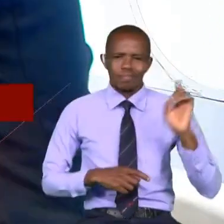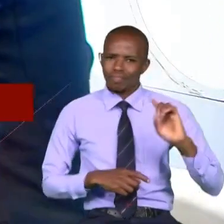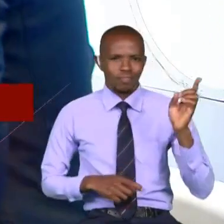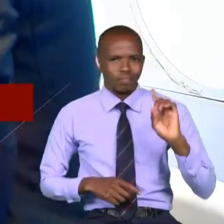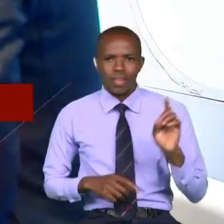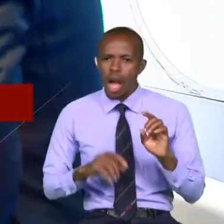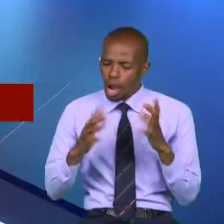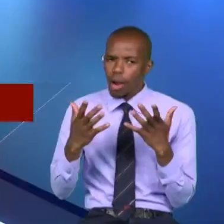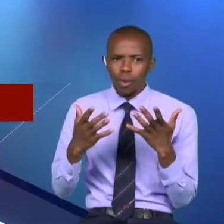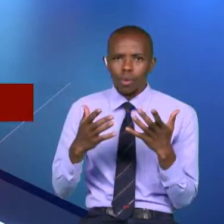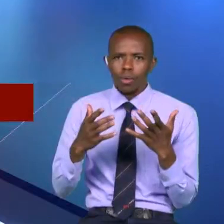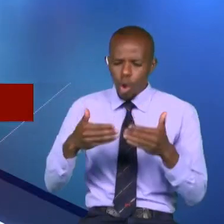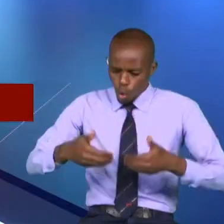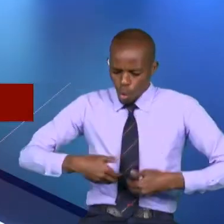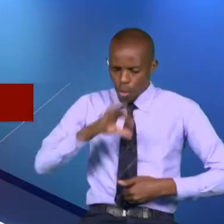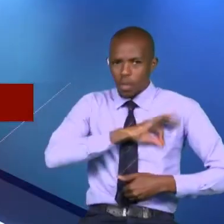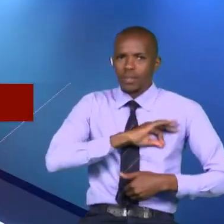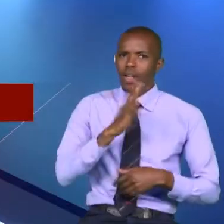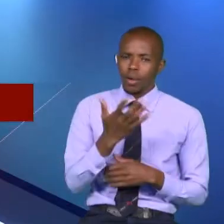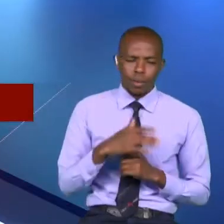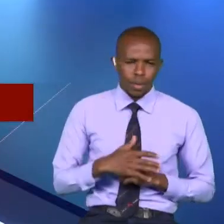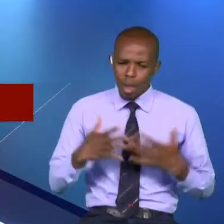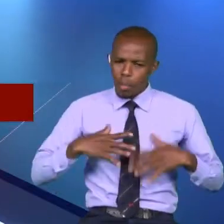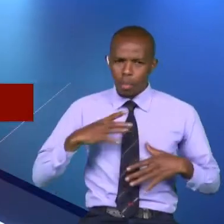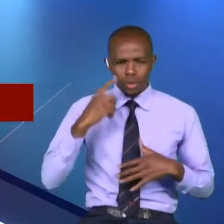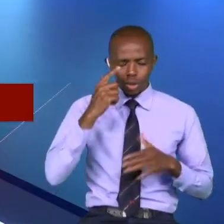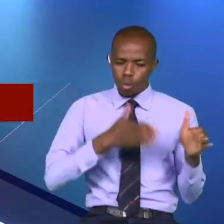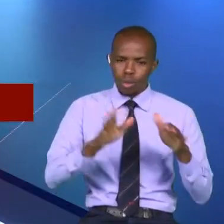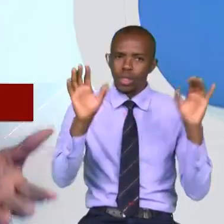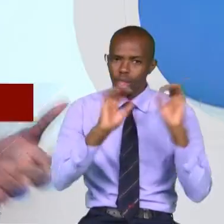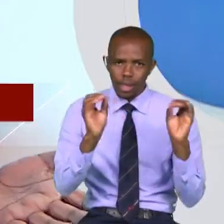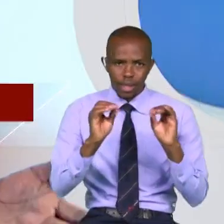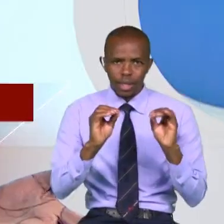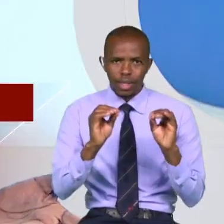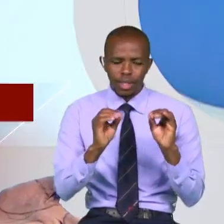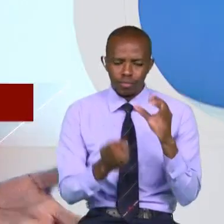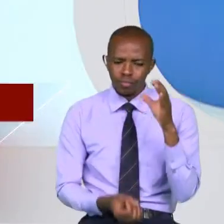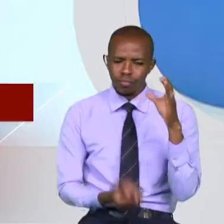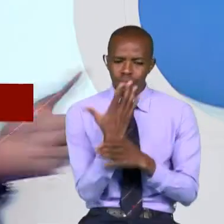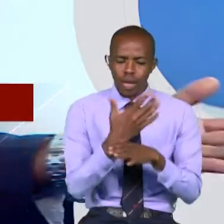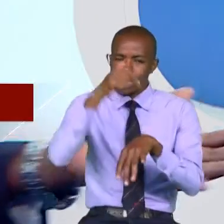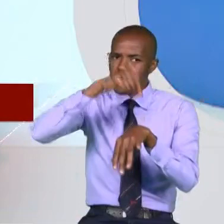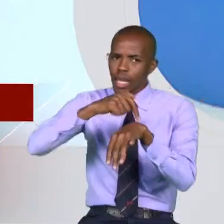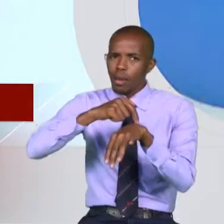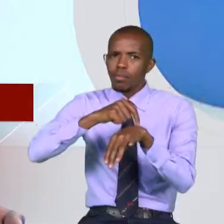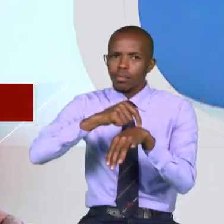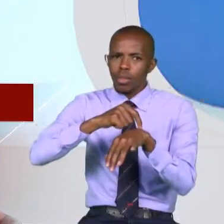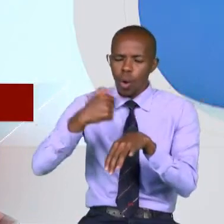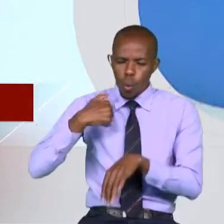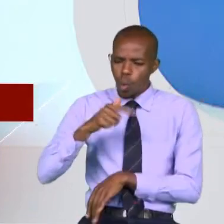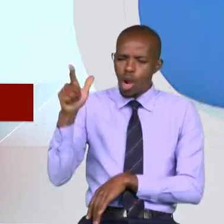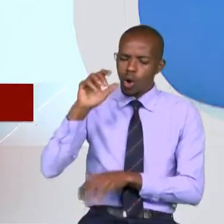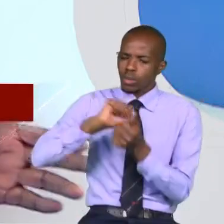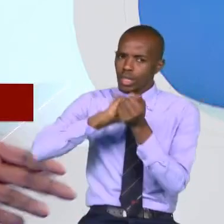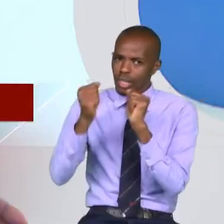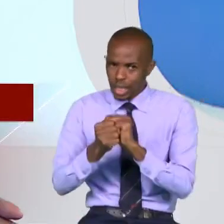work. Tell me, how is it going to benefit people? People don't see the opportunity created when we change the laws